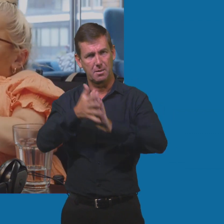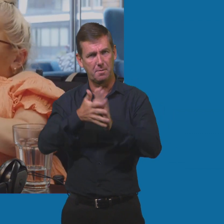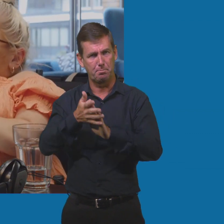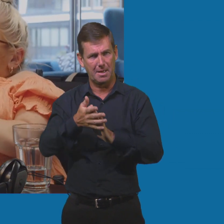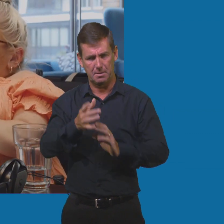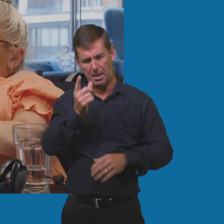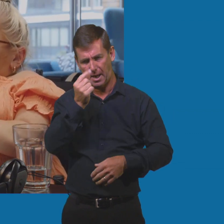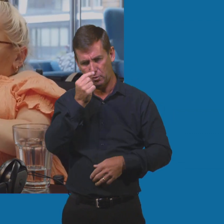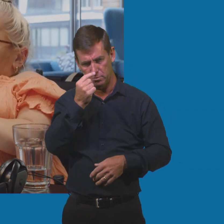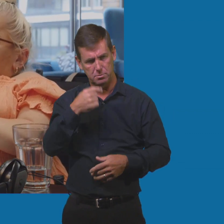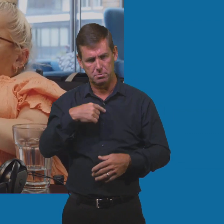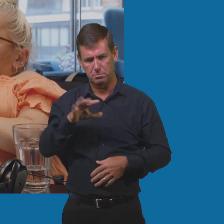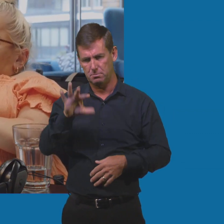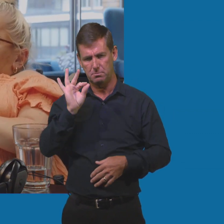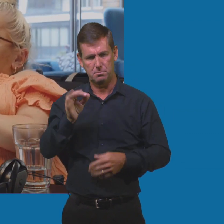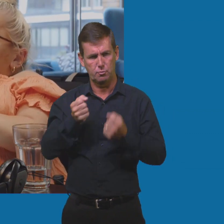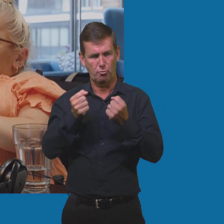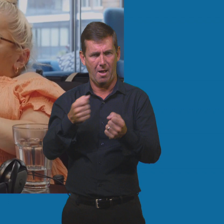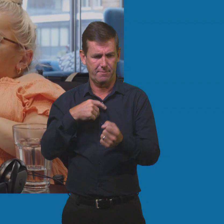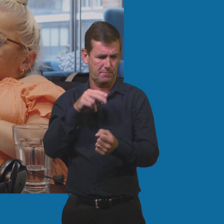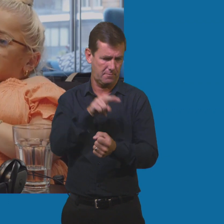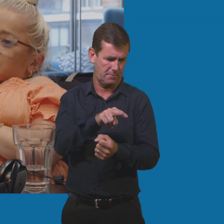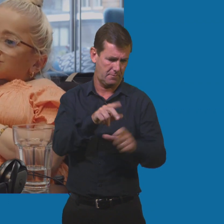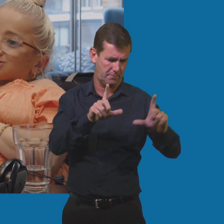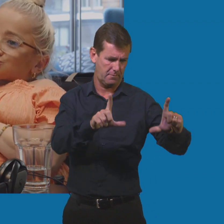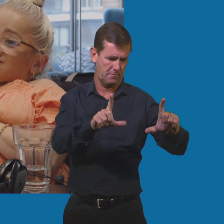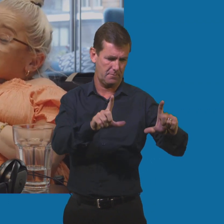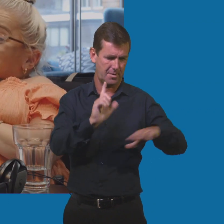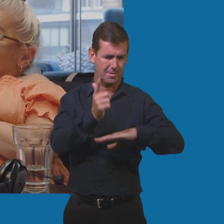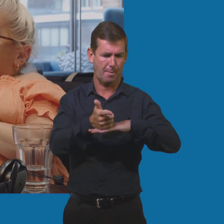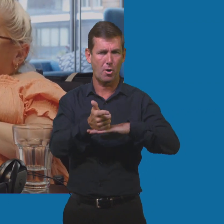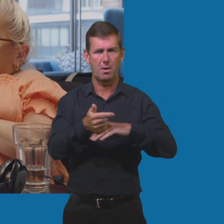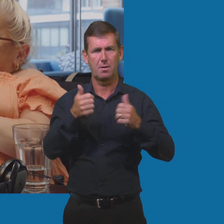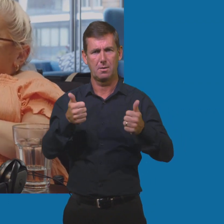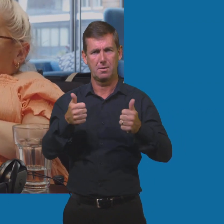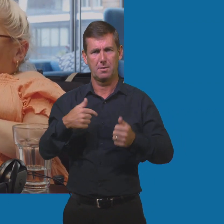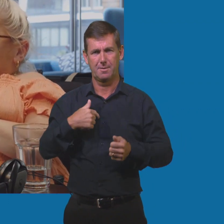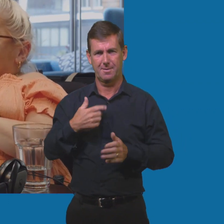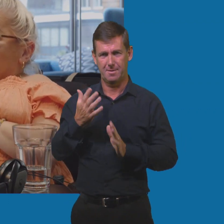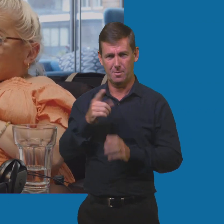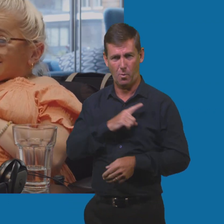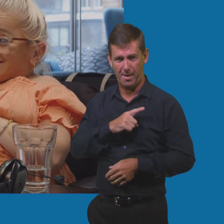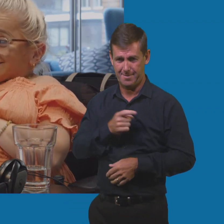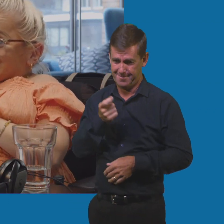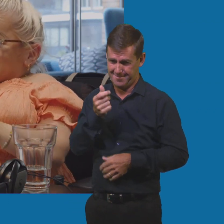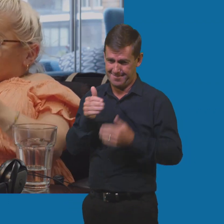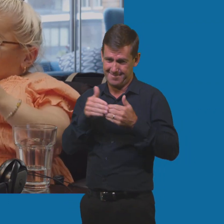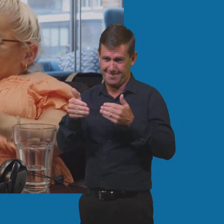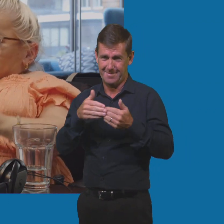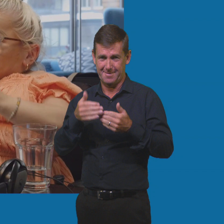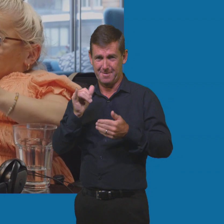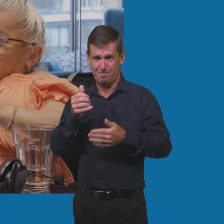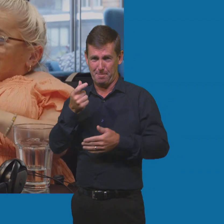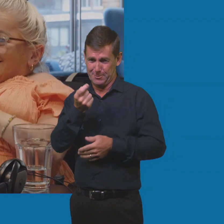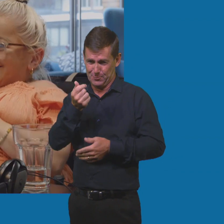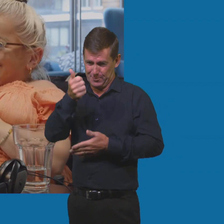won't be a hindrance anymore. That won't be something that will stop me from being able to drive, because as we know, it's not long now. I'm going to start doing the vroom